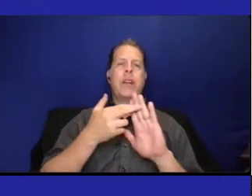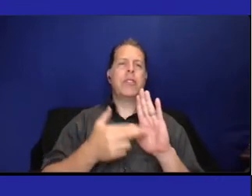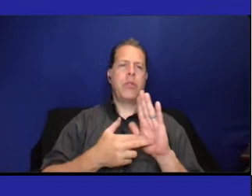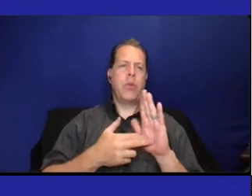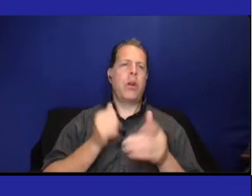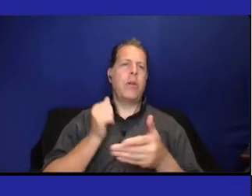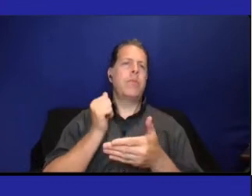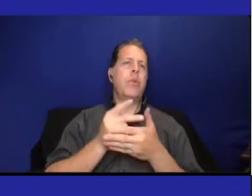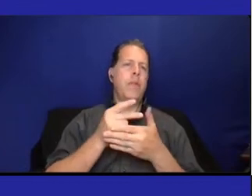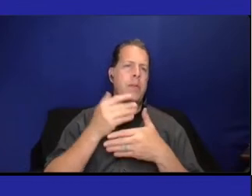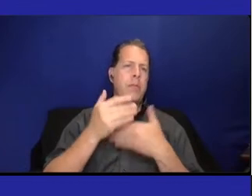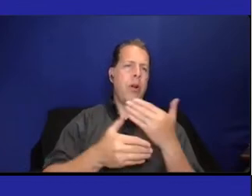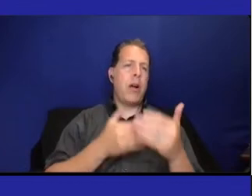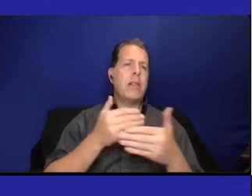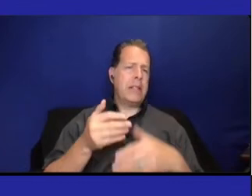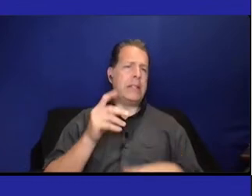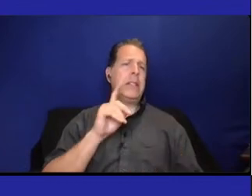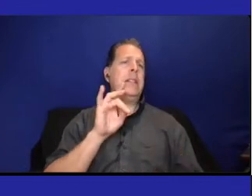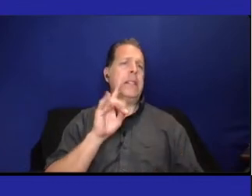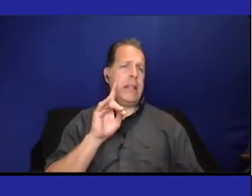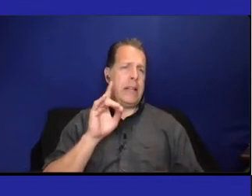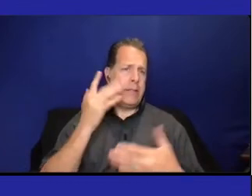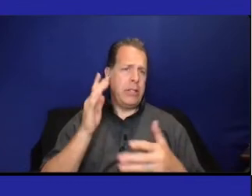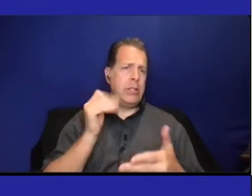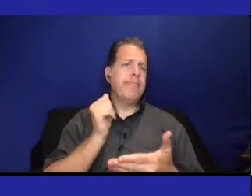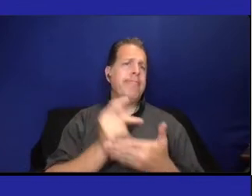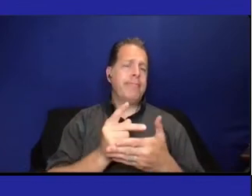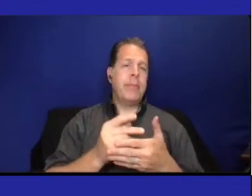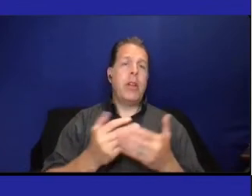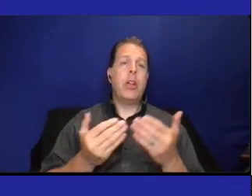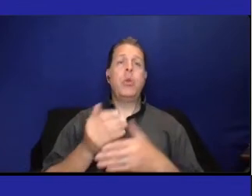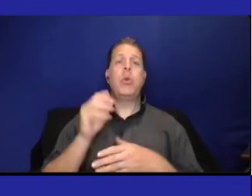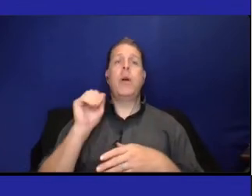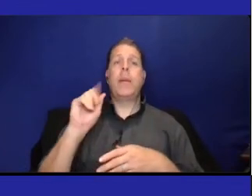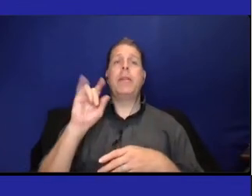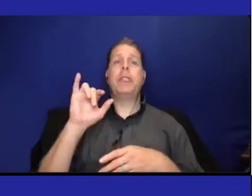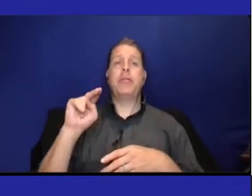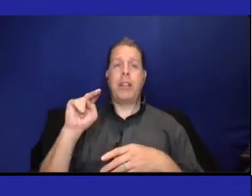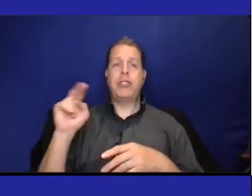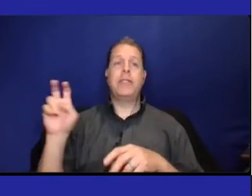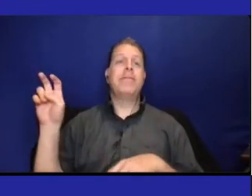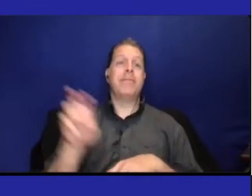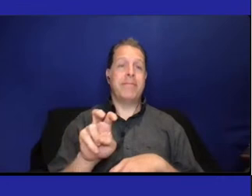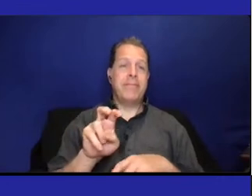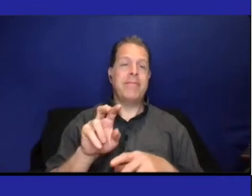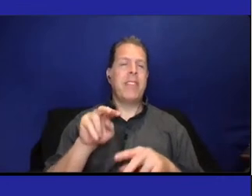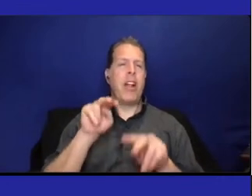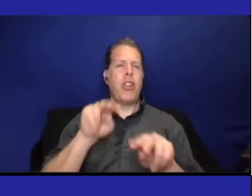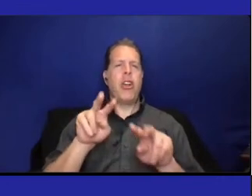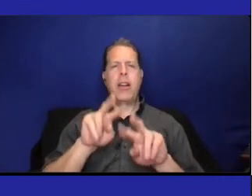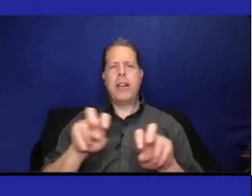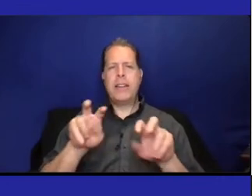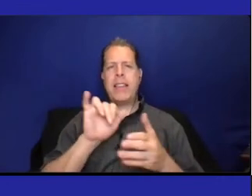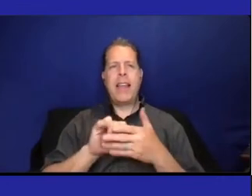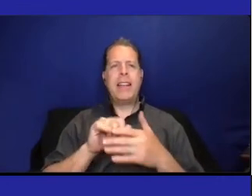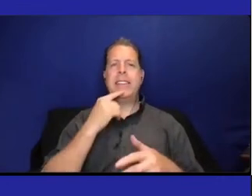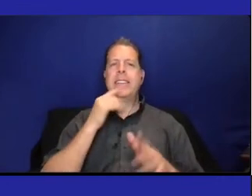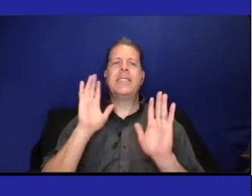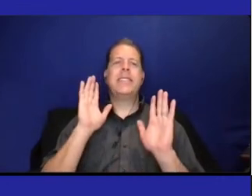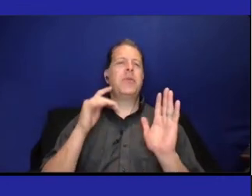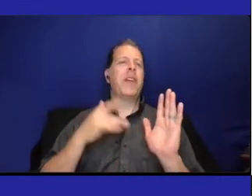Right. A new administration has looked at it and said, we don't feel that this